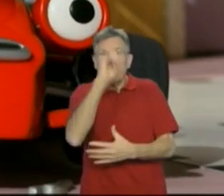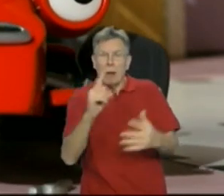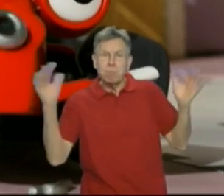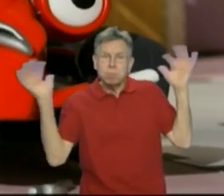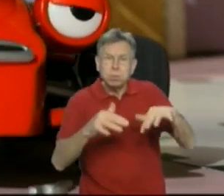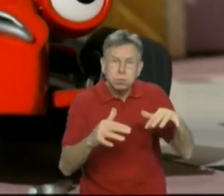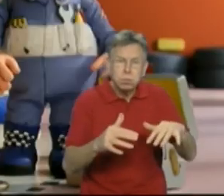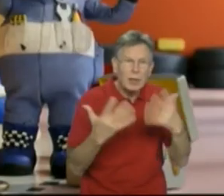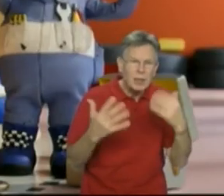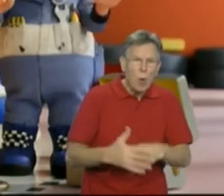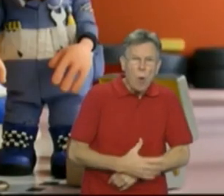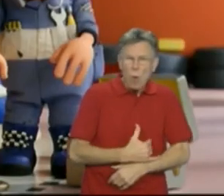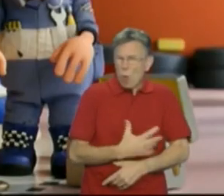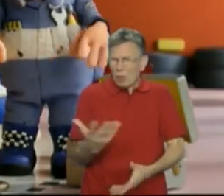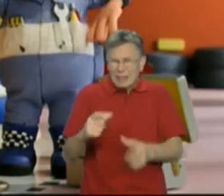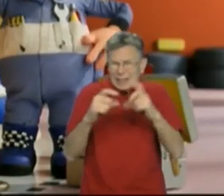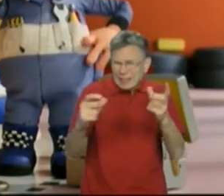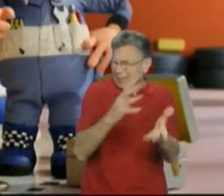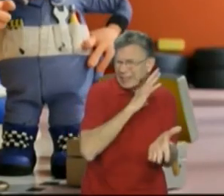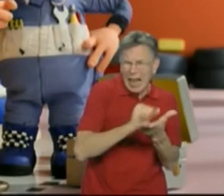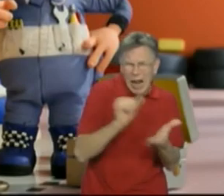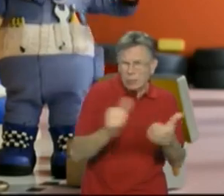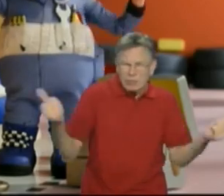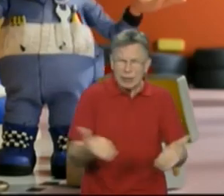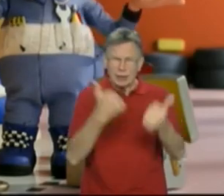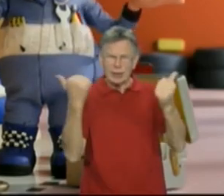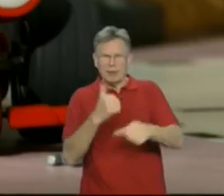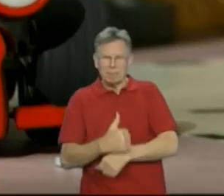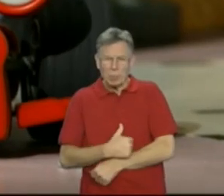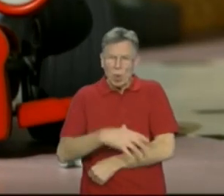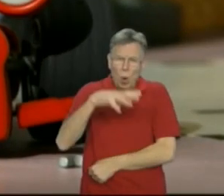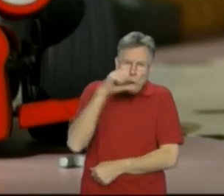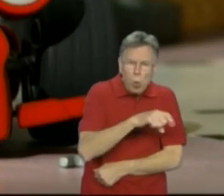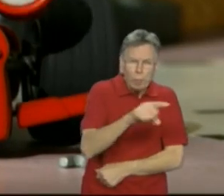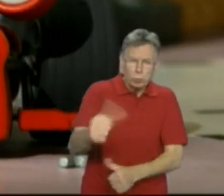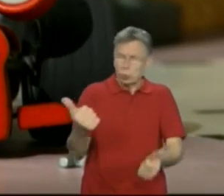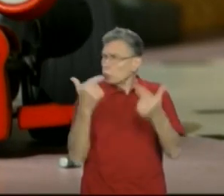to watch the race this evening? Oh, it's a sellout, Rory, so I hope you put on a good show.